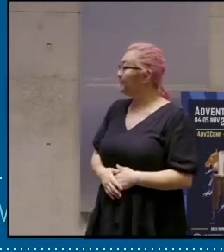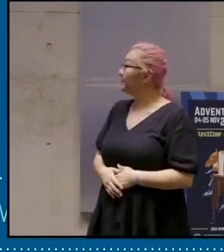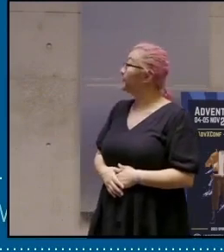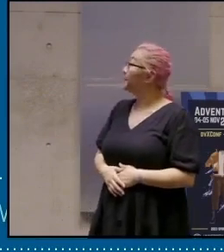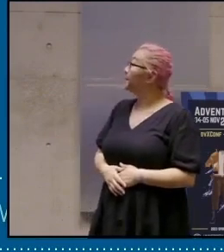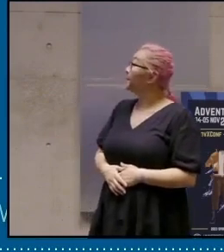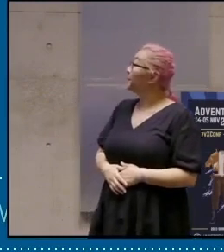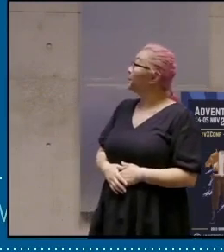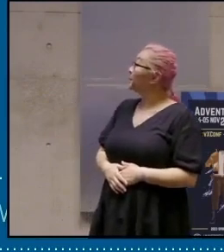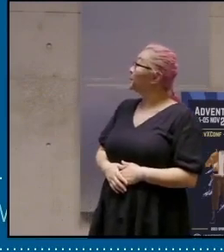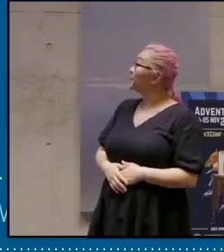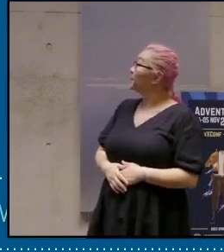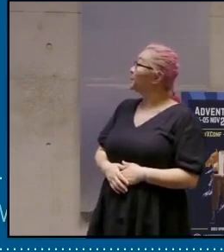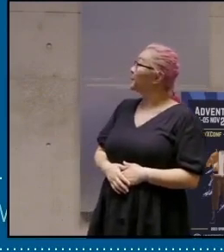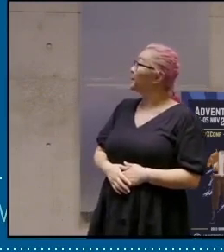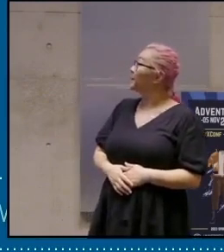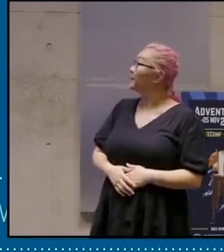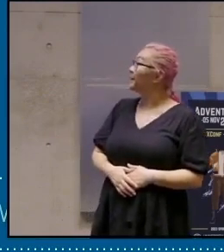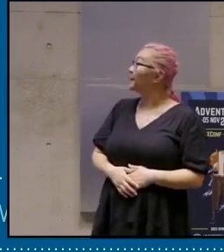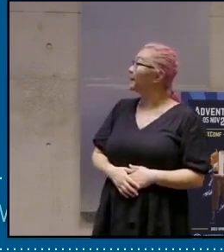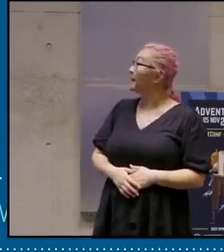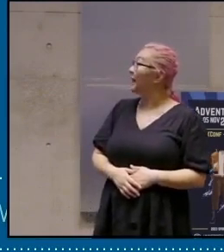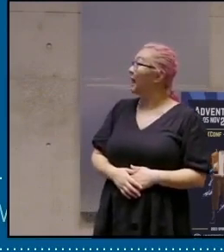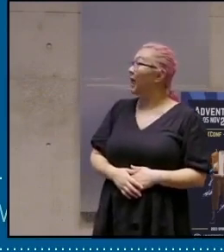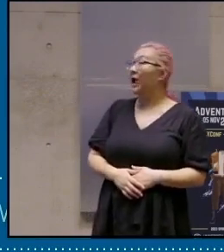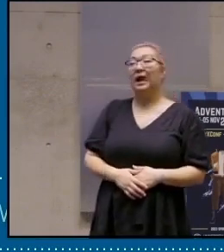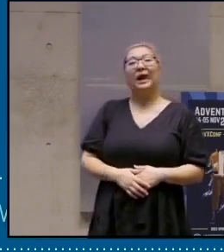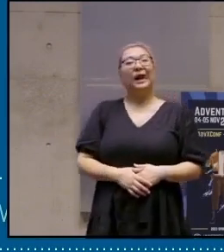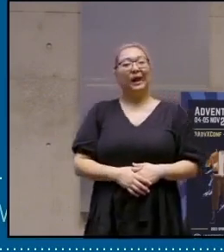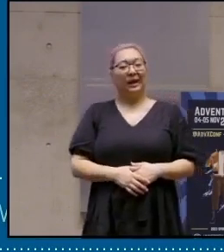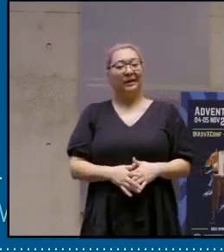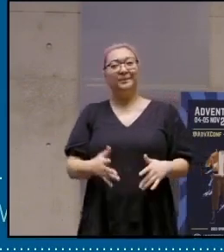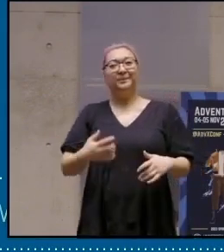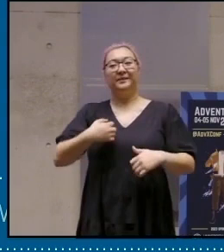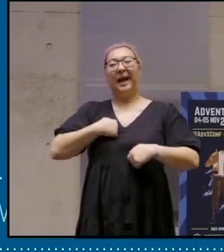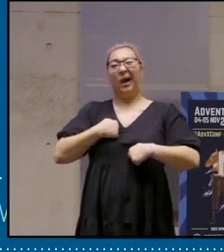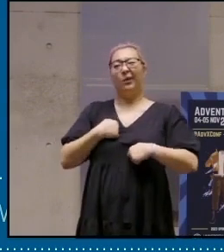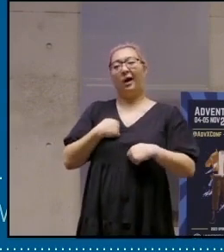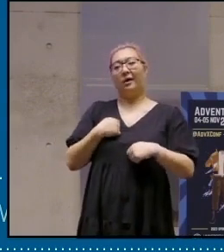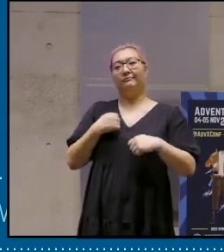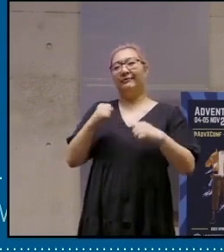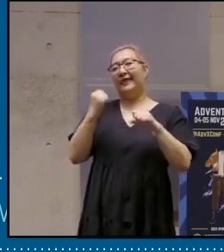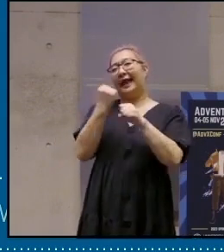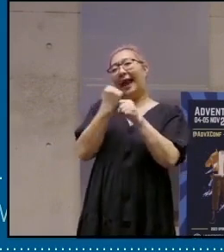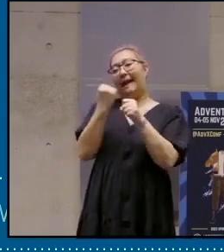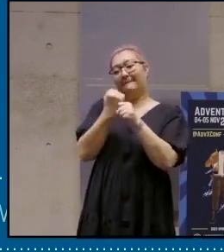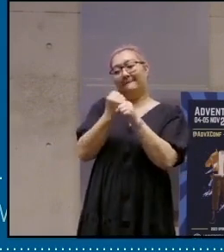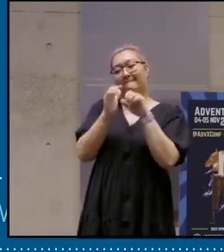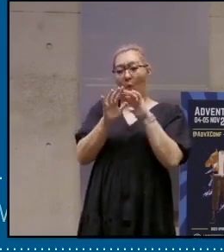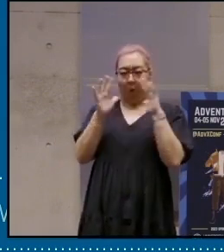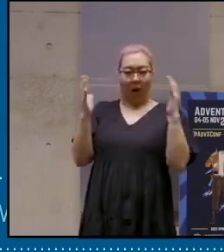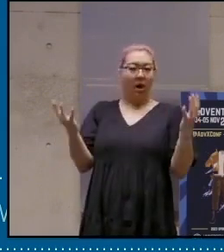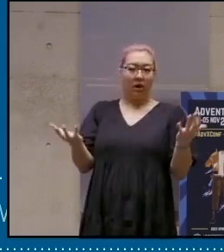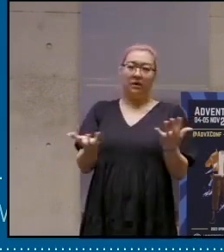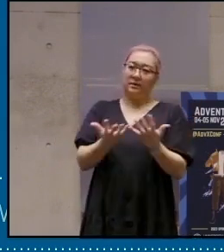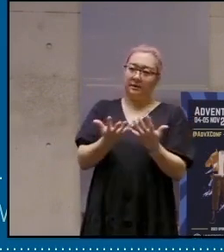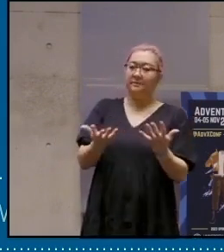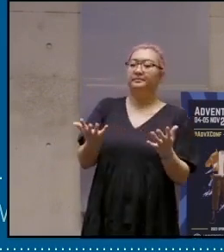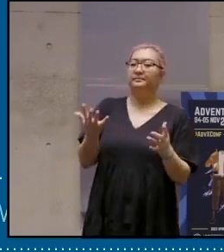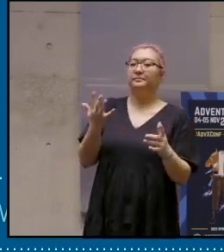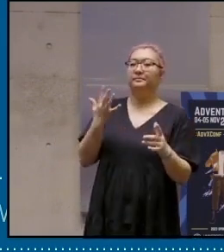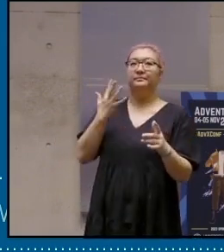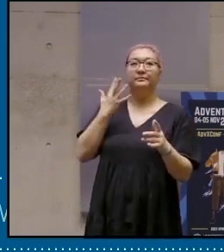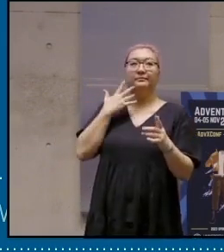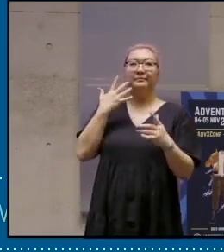So, as our medium matures year after year in our storytelling, in what we do, it's only